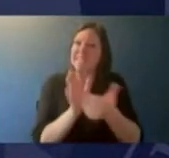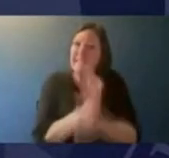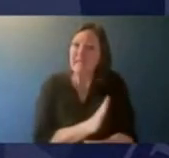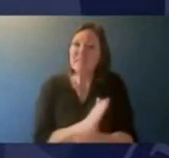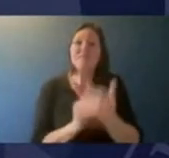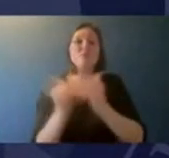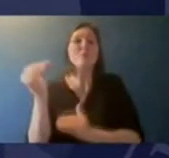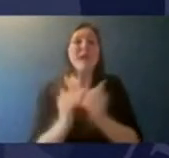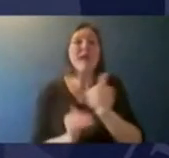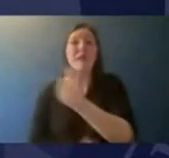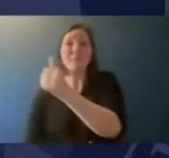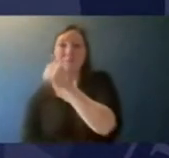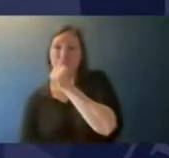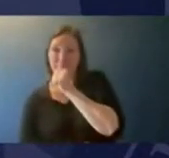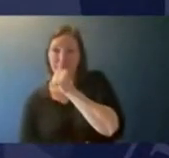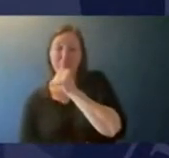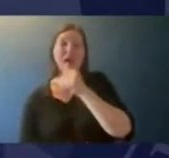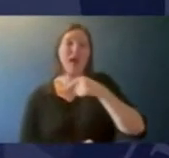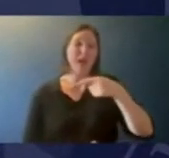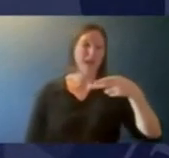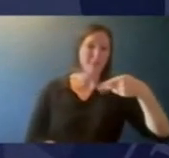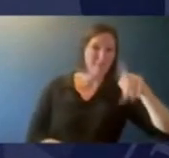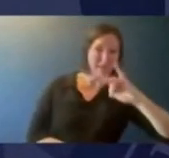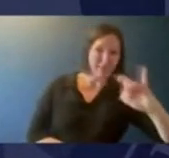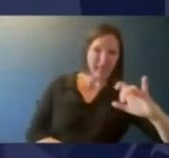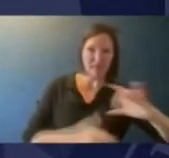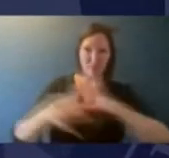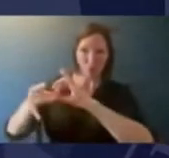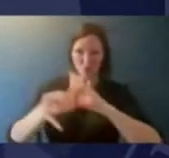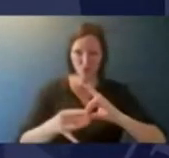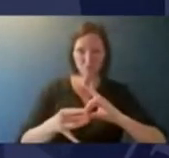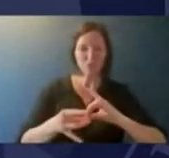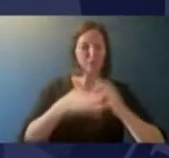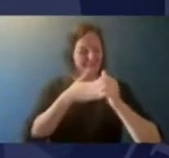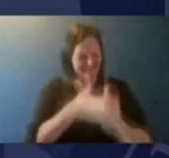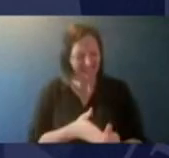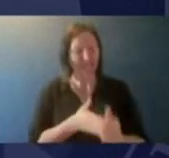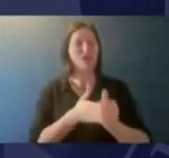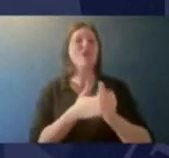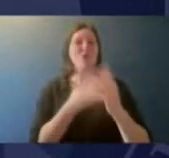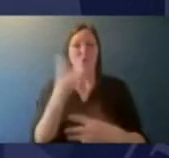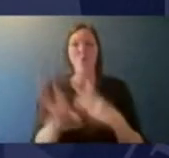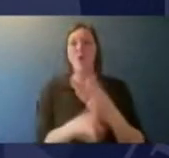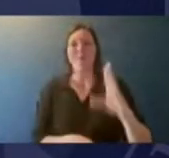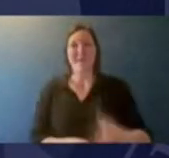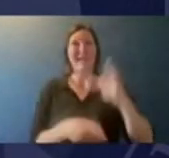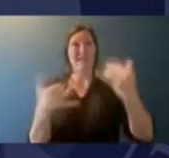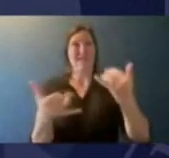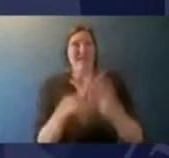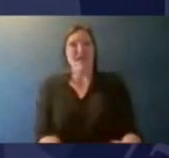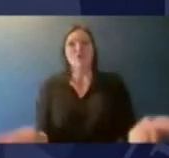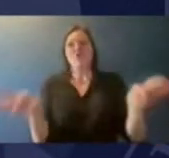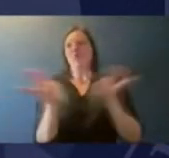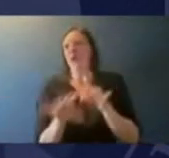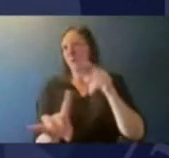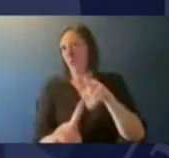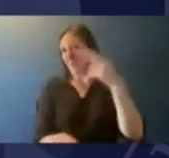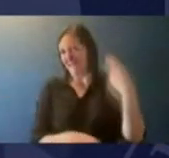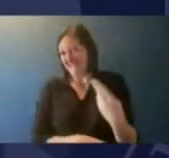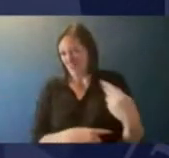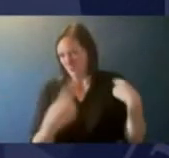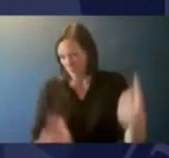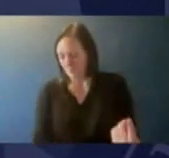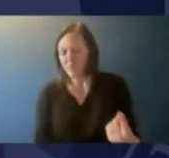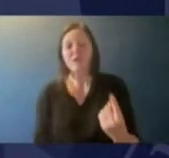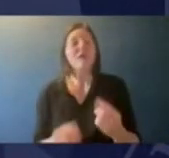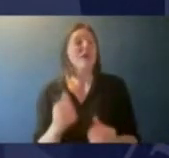public-private partnerships to lead the World Bank at a critical moment in its history. It's more important than ever for